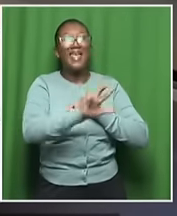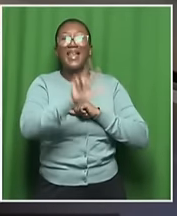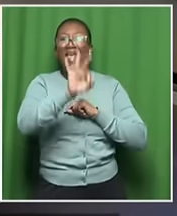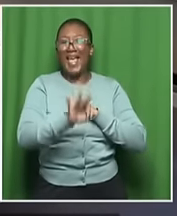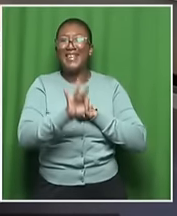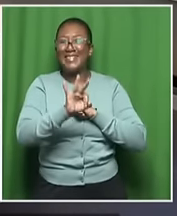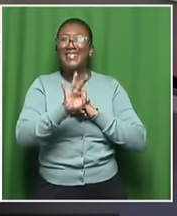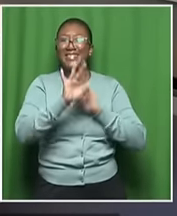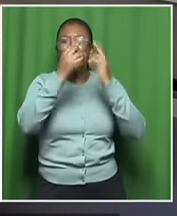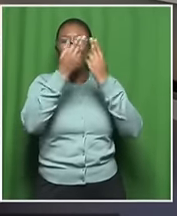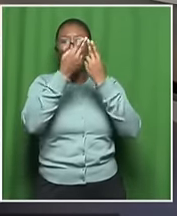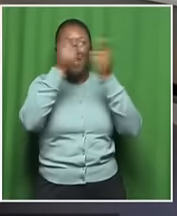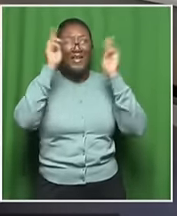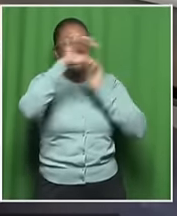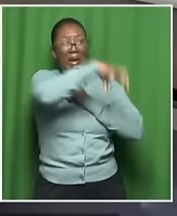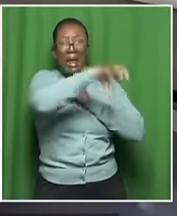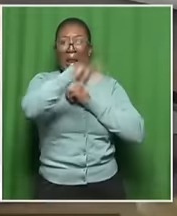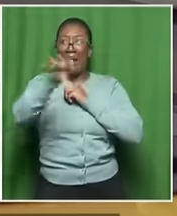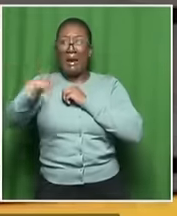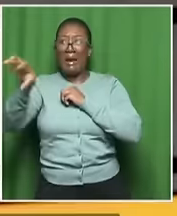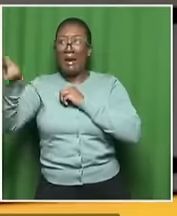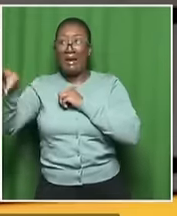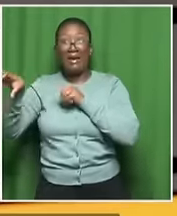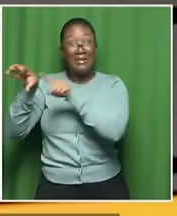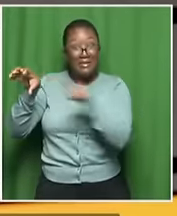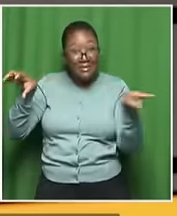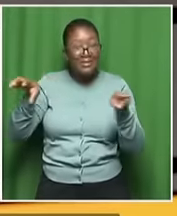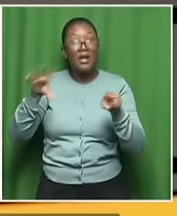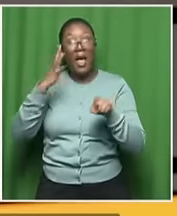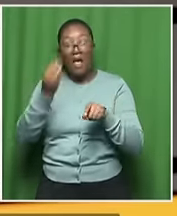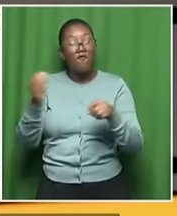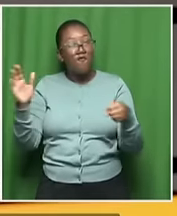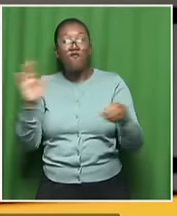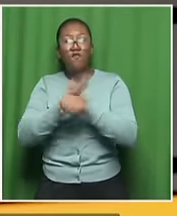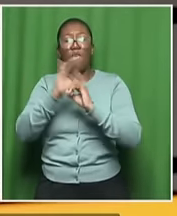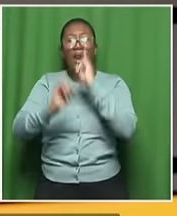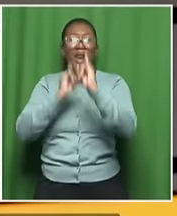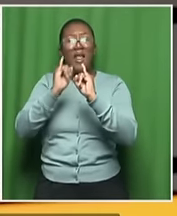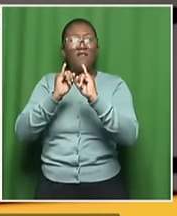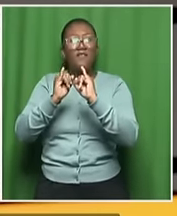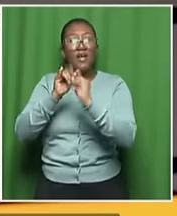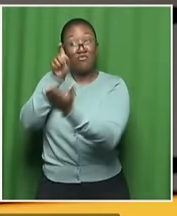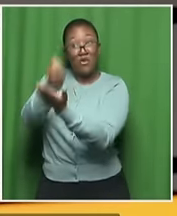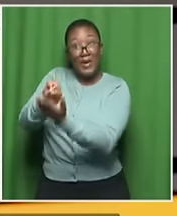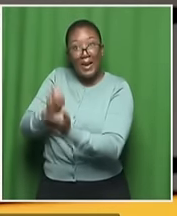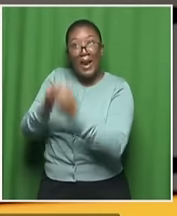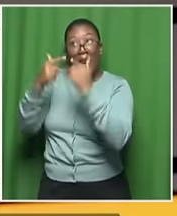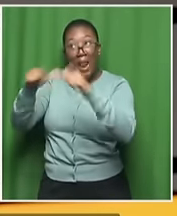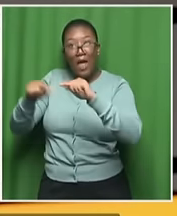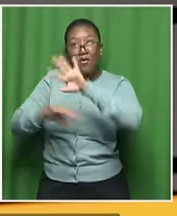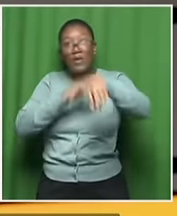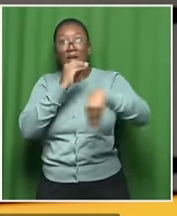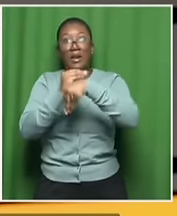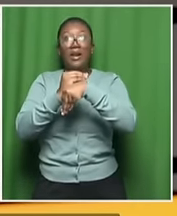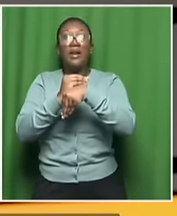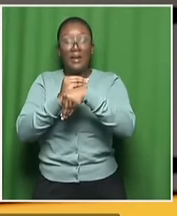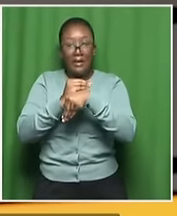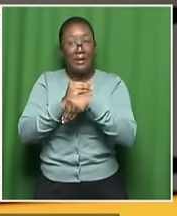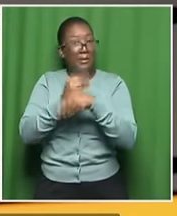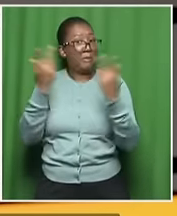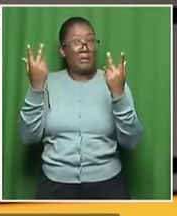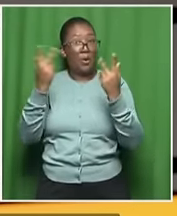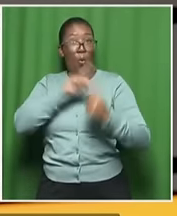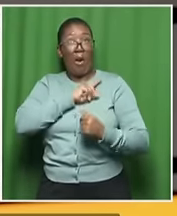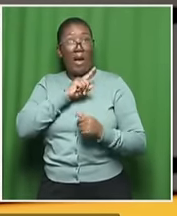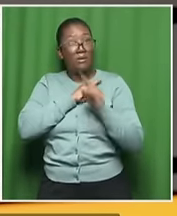38 campuses, we have 11 written official languages. Why don't we have campuses who